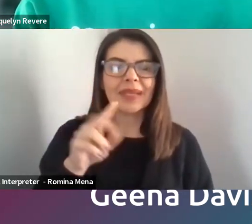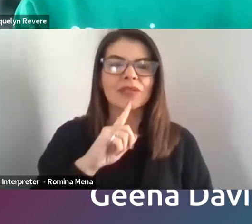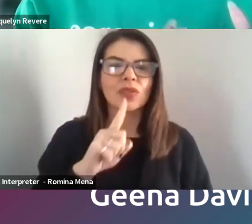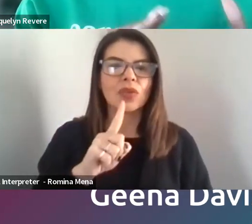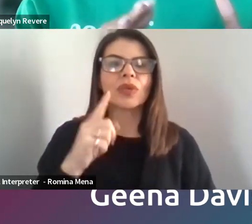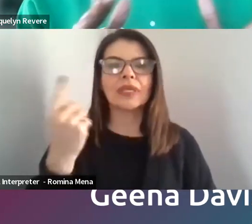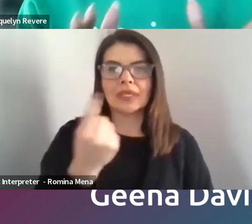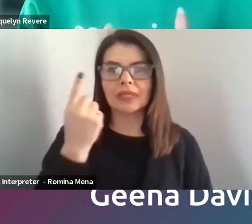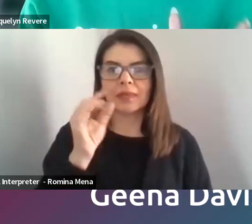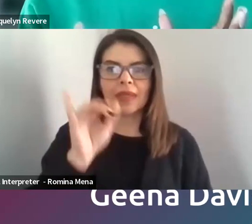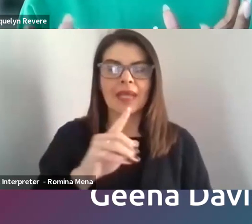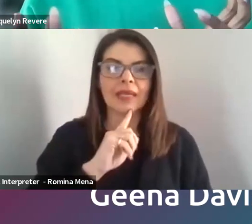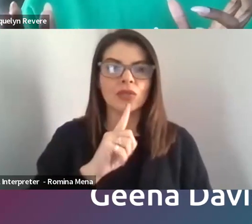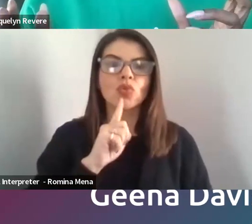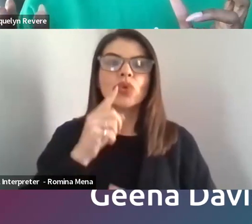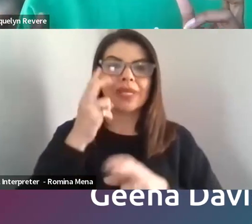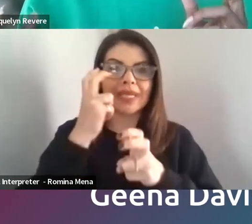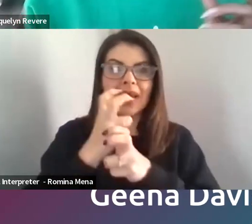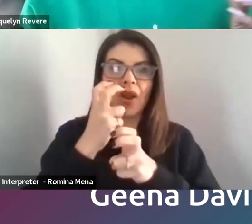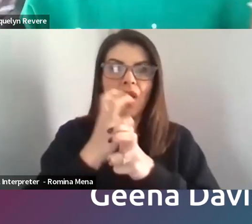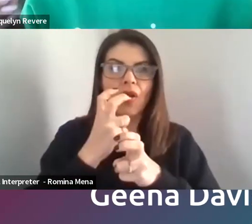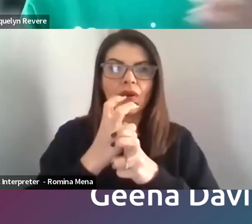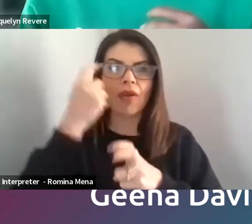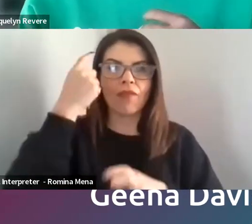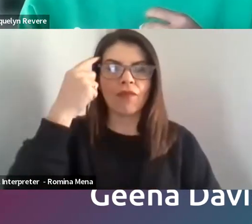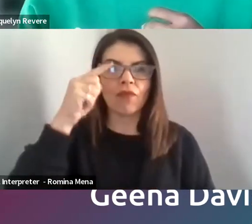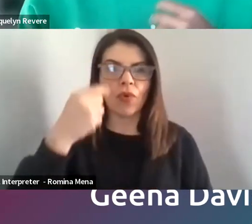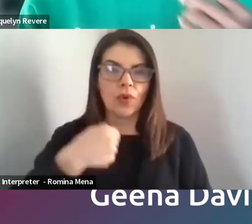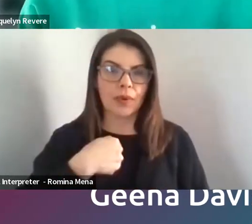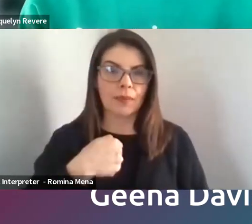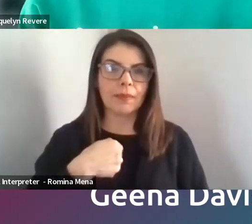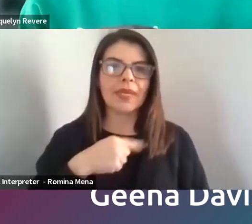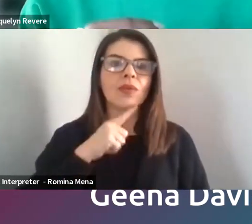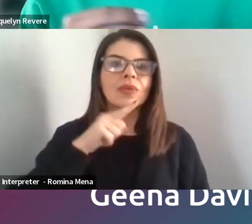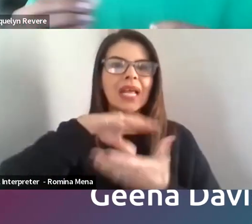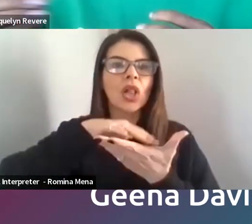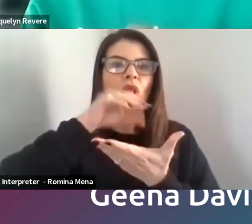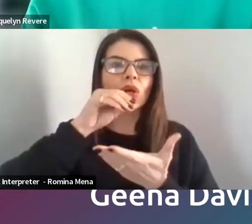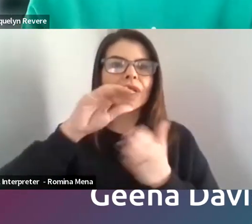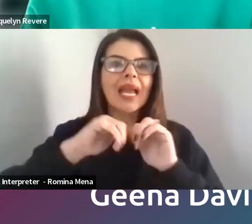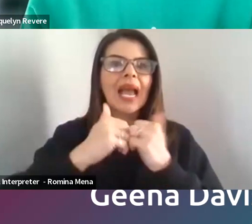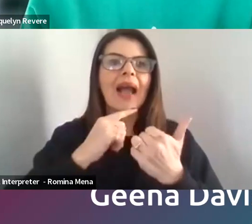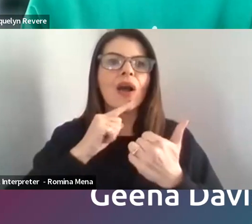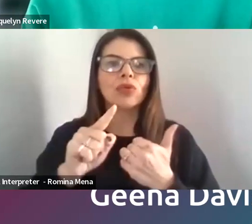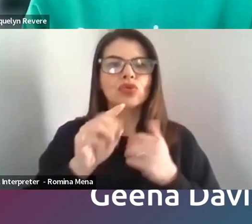something that was really hard for me was learning how to